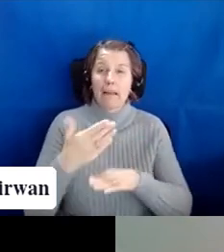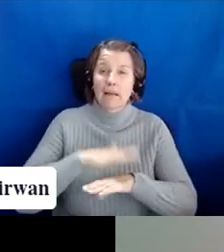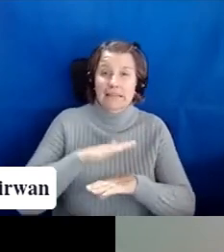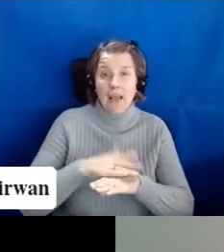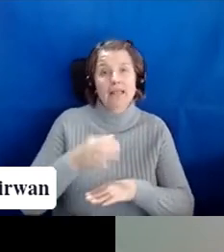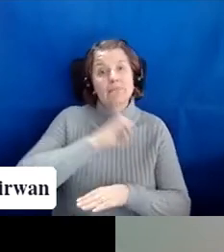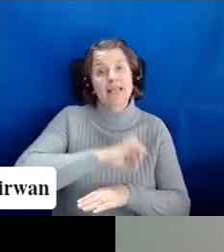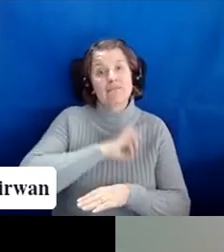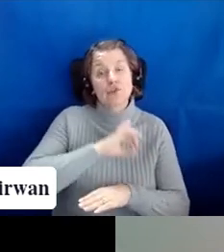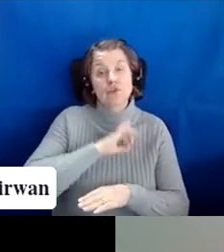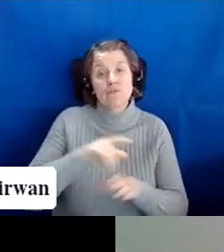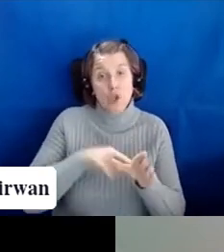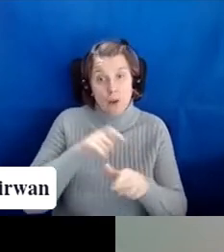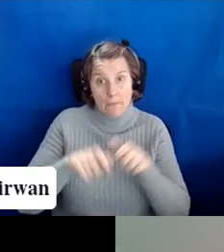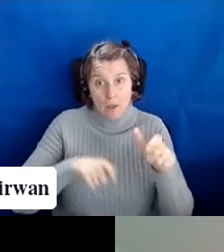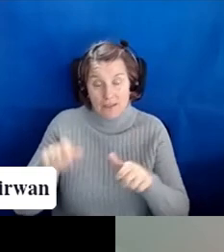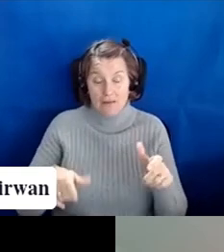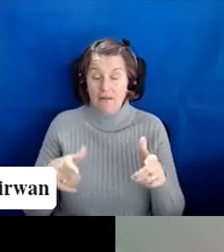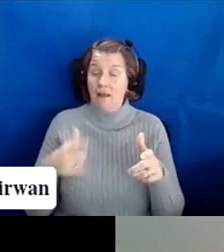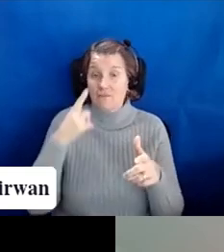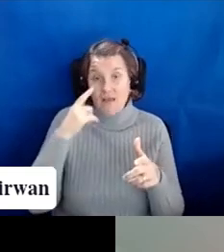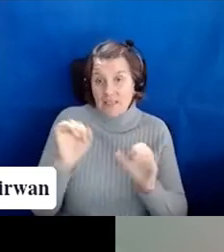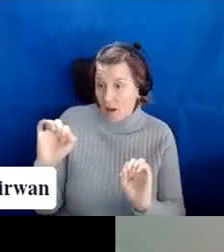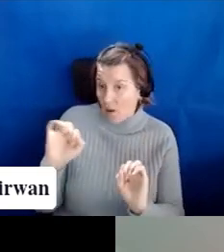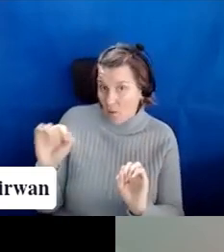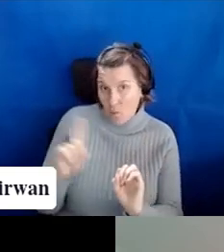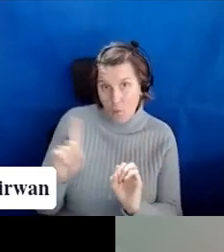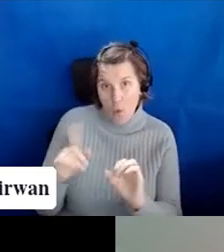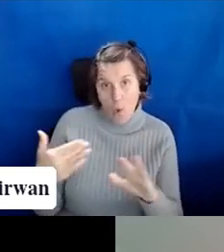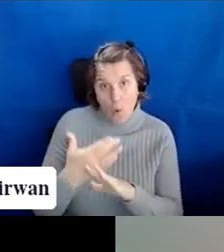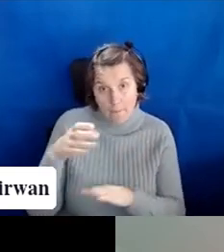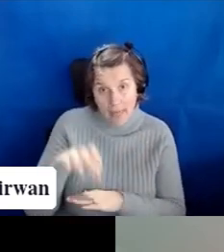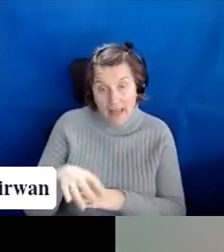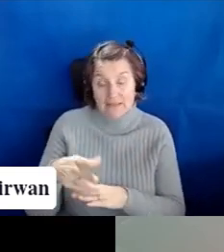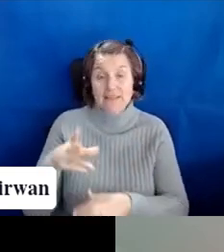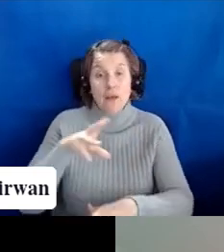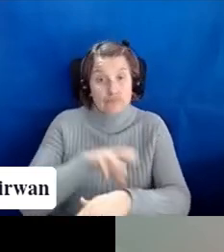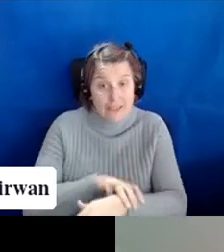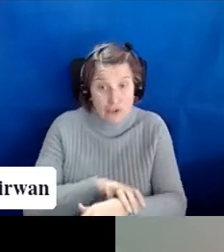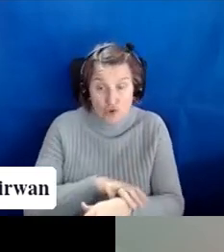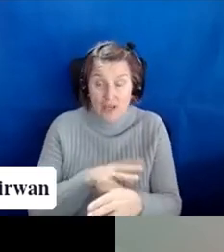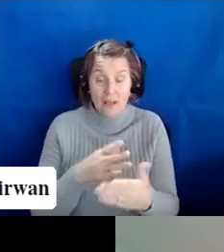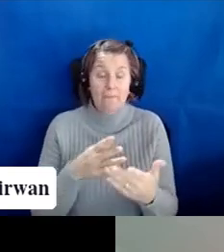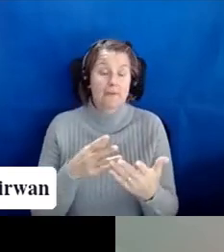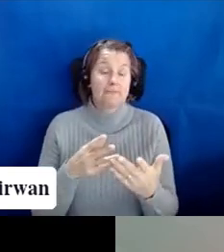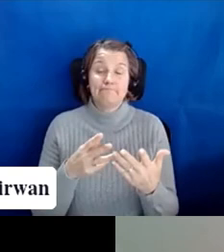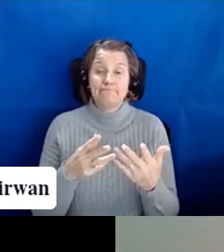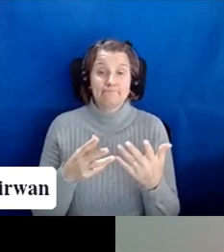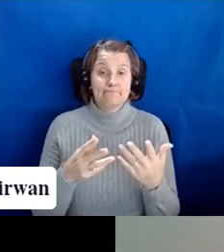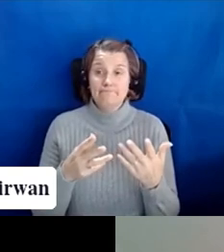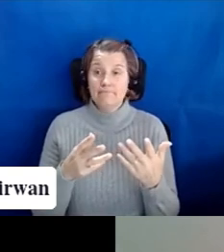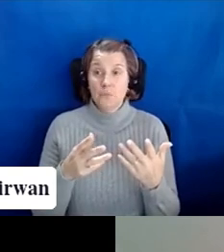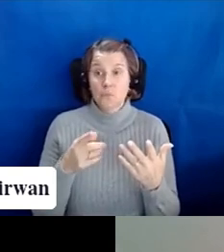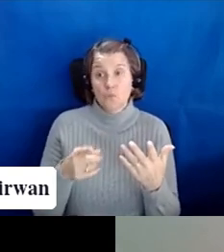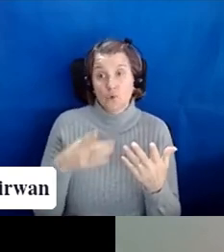for the young person in really finding out what the workplace is. Is it an apprenticeship? In which case, you know, you